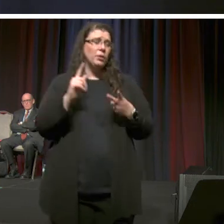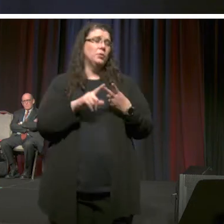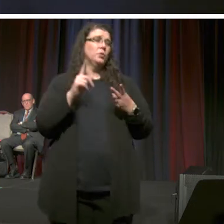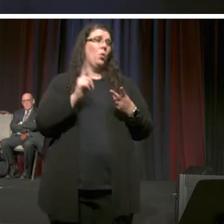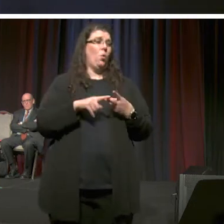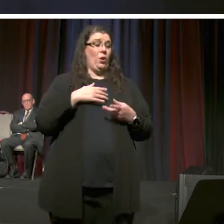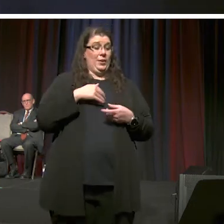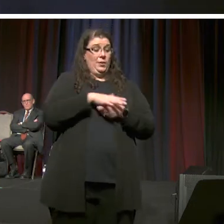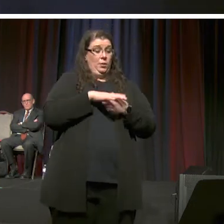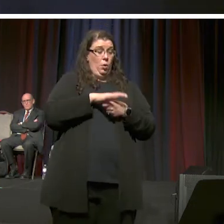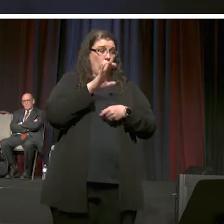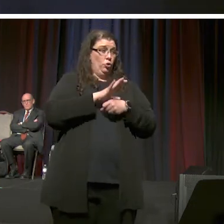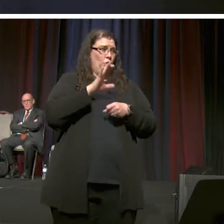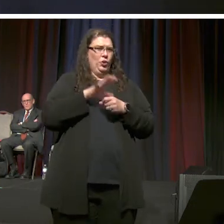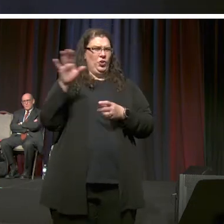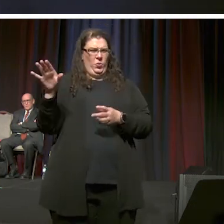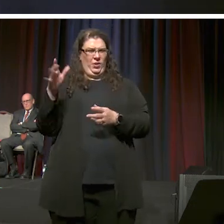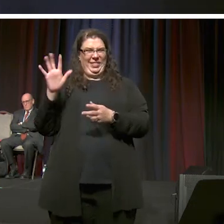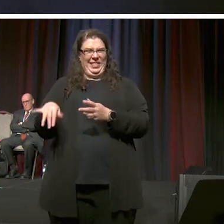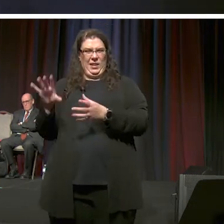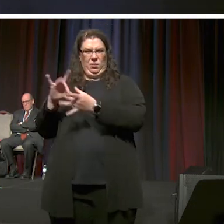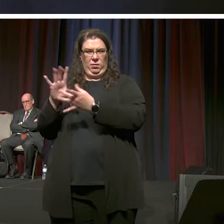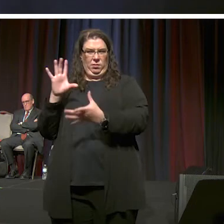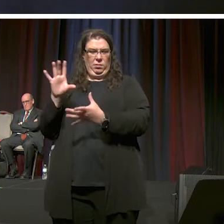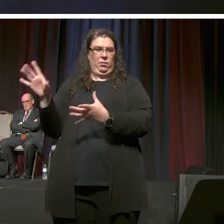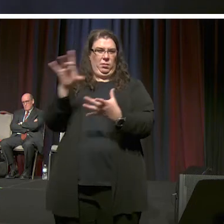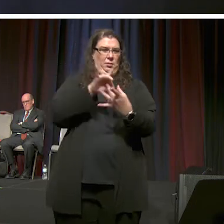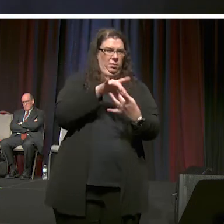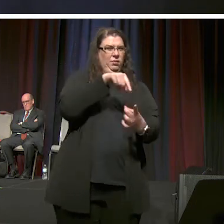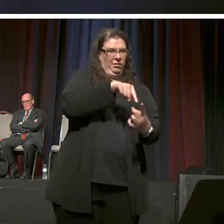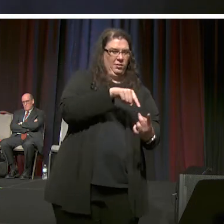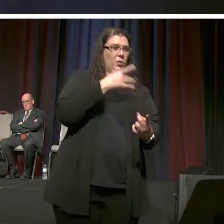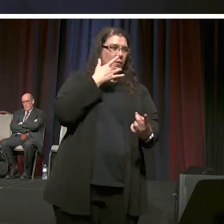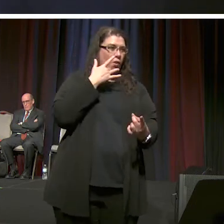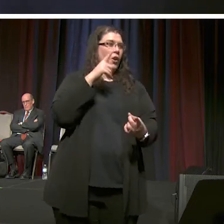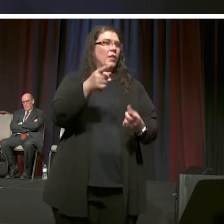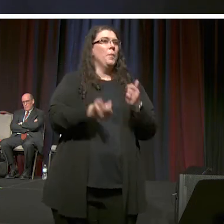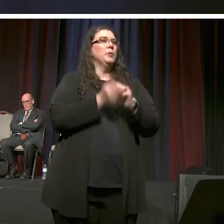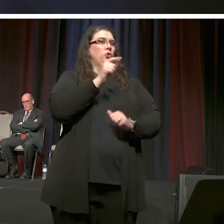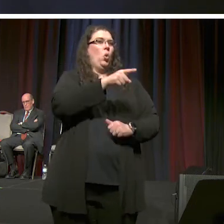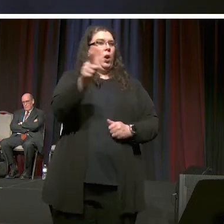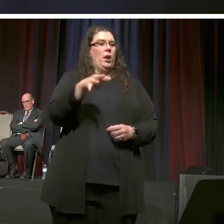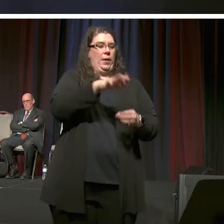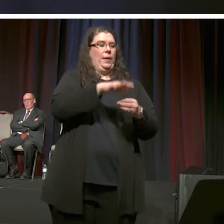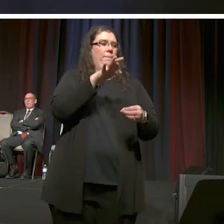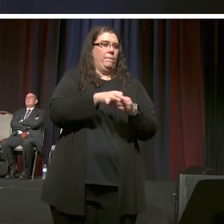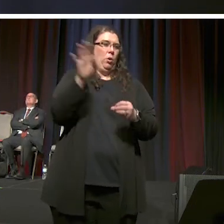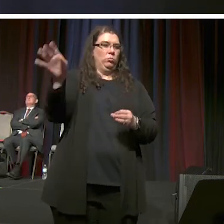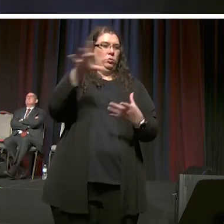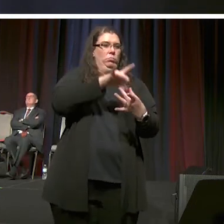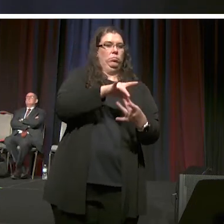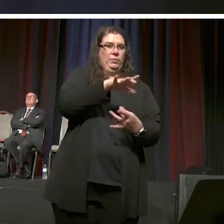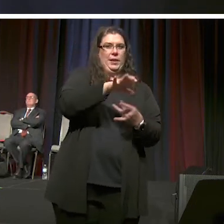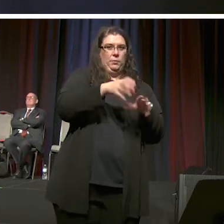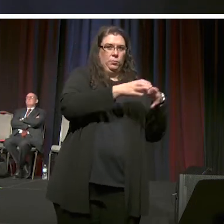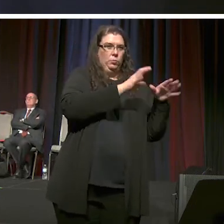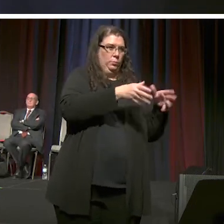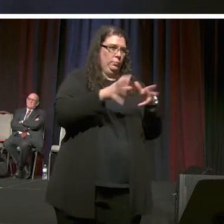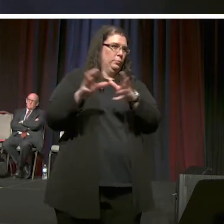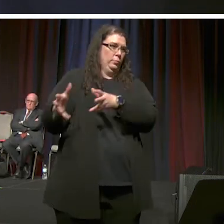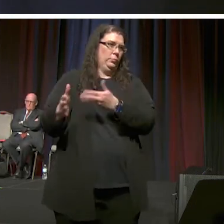a local church, it would simply require a simple majority. We also envision that